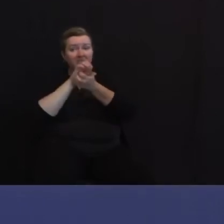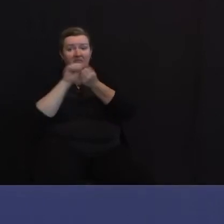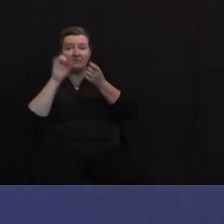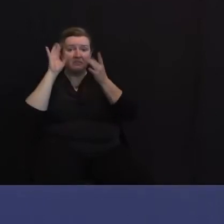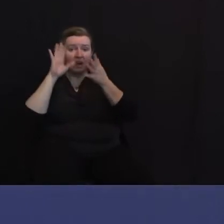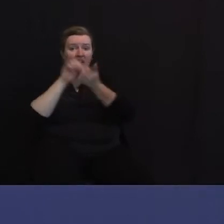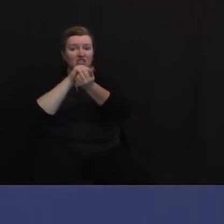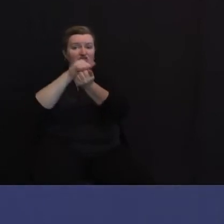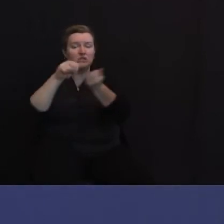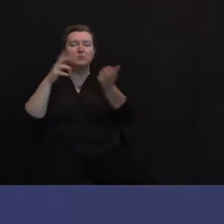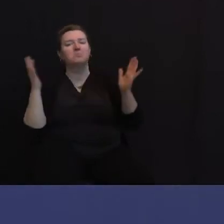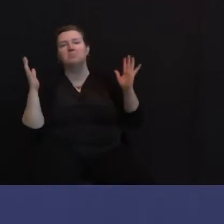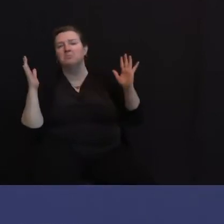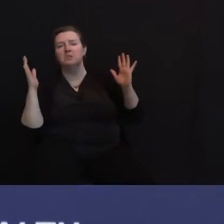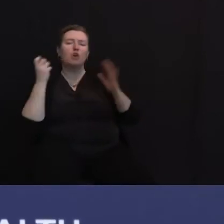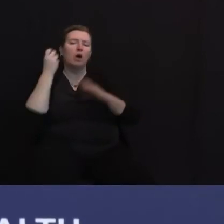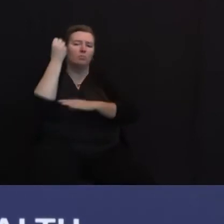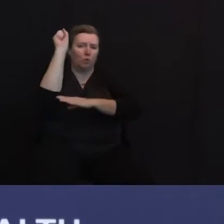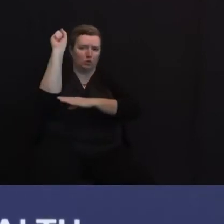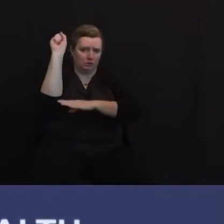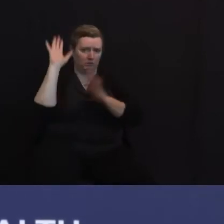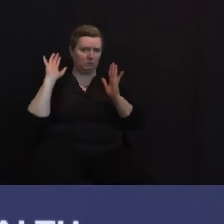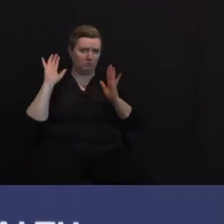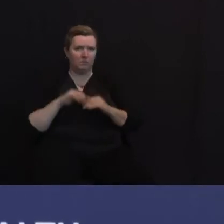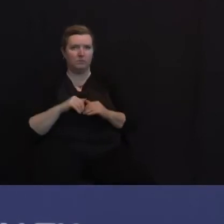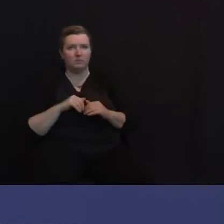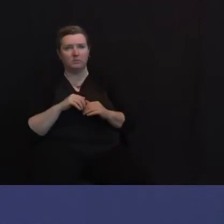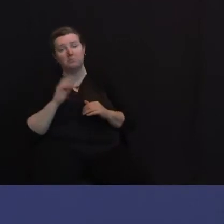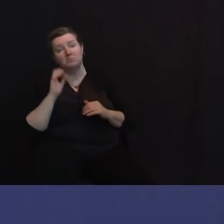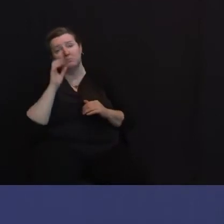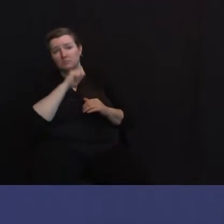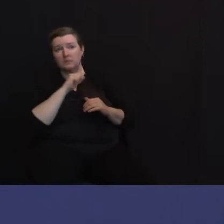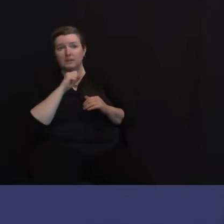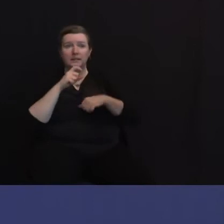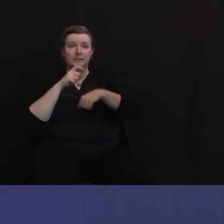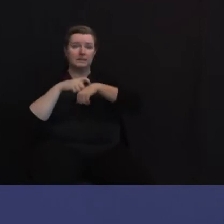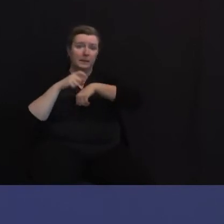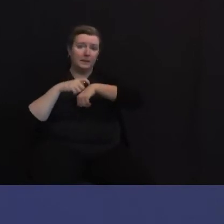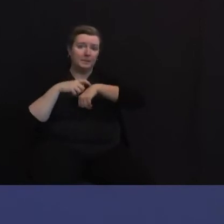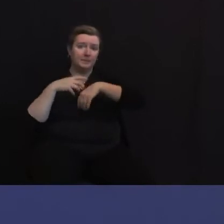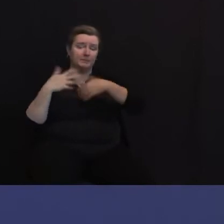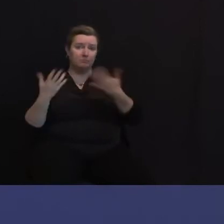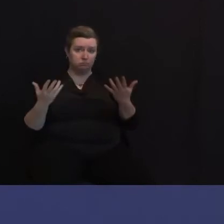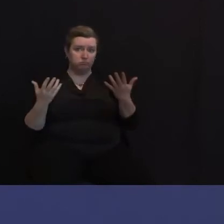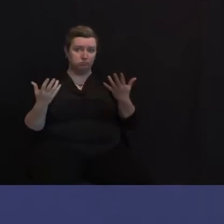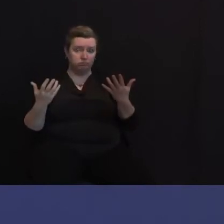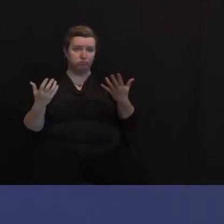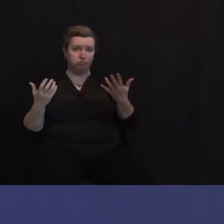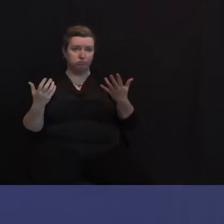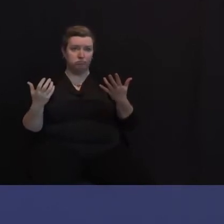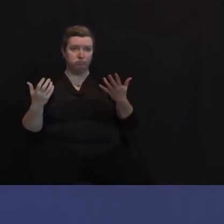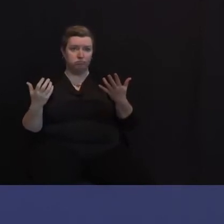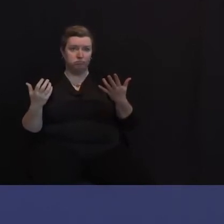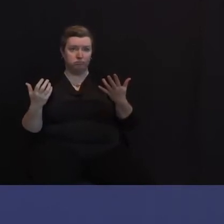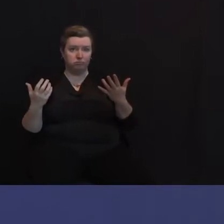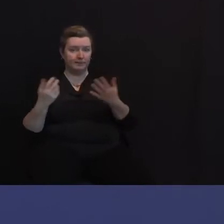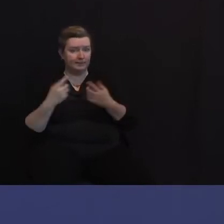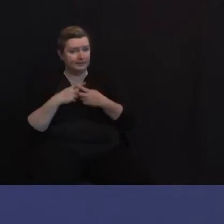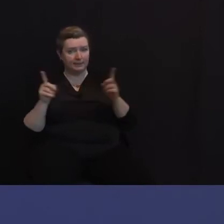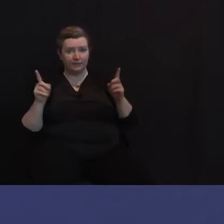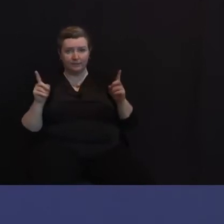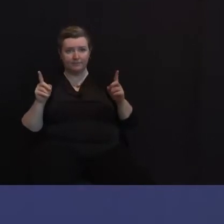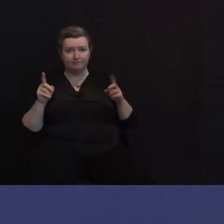information. Unusual time, right? I mean, the fact that we're even talking about this tells you a little bit about the moment we're in. Eddie, anything you want to add? I